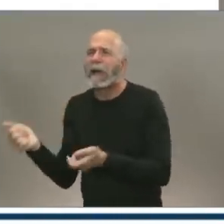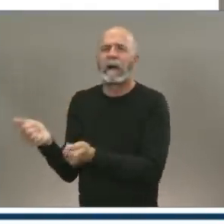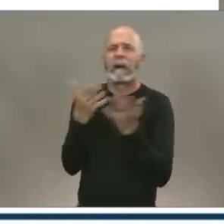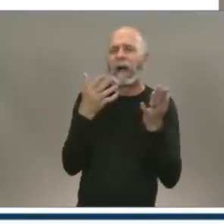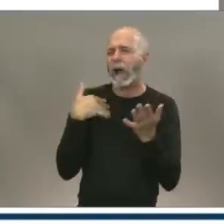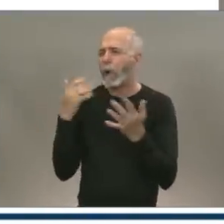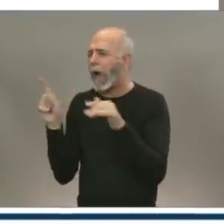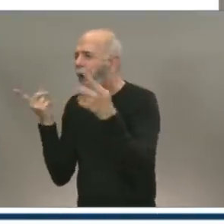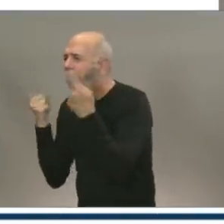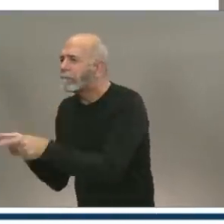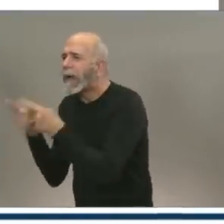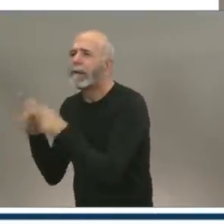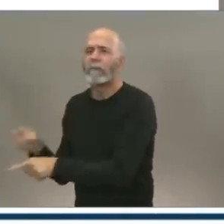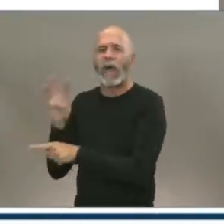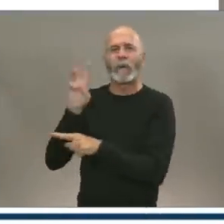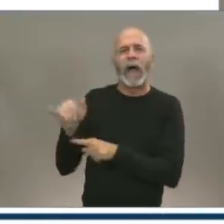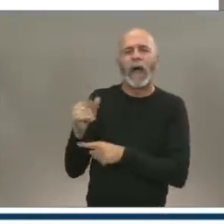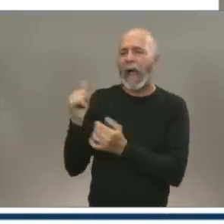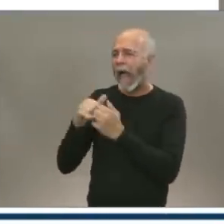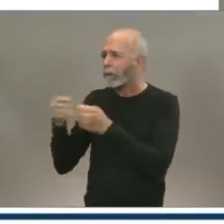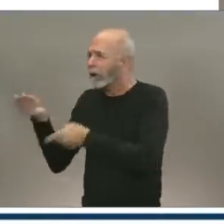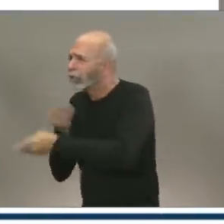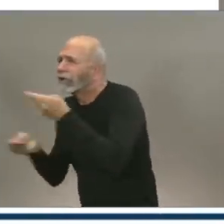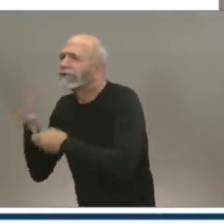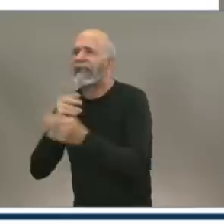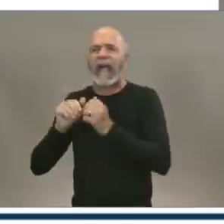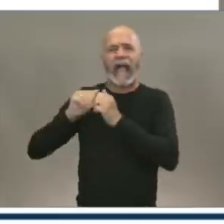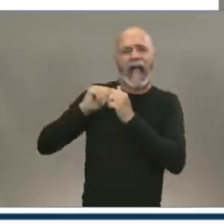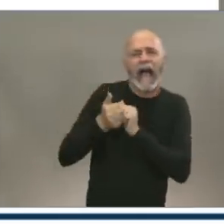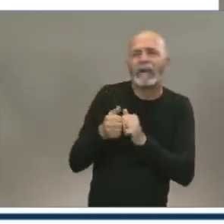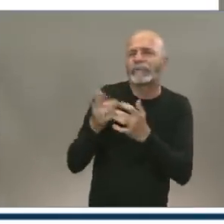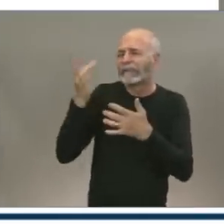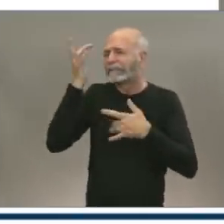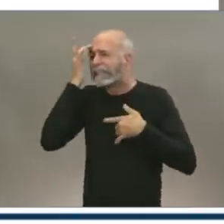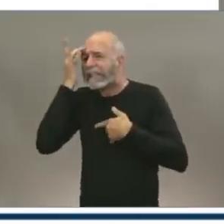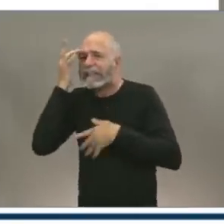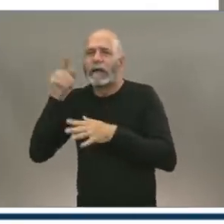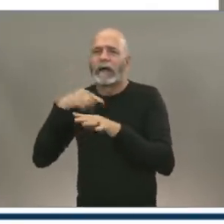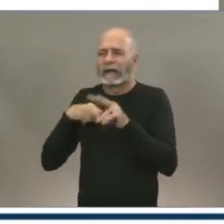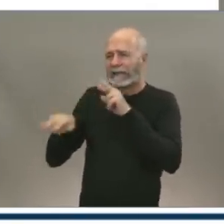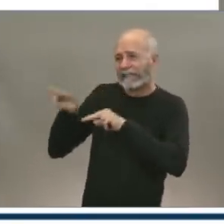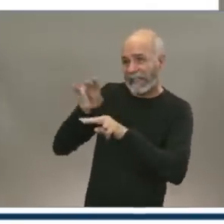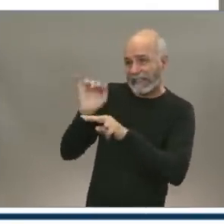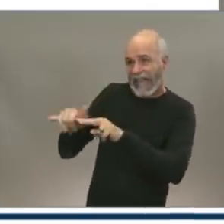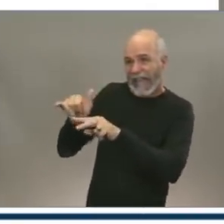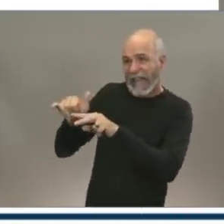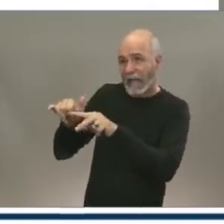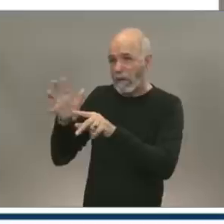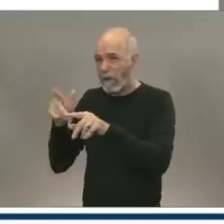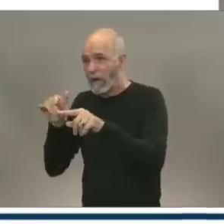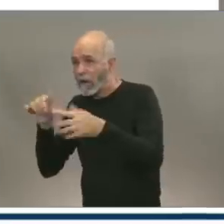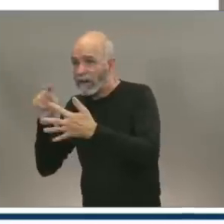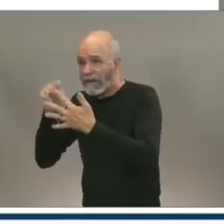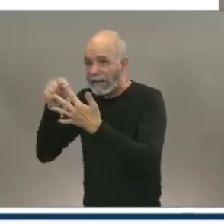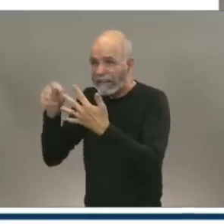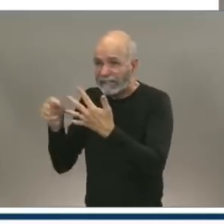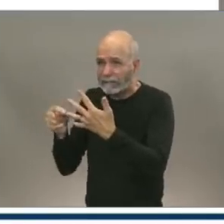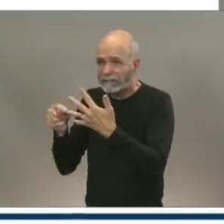are the transmission patterns, and then what's the level of severe disease. So when we look at